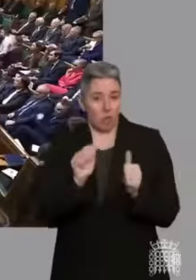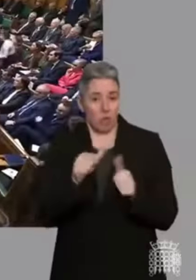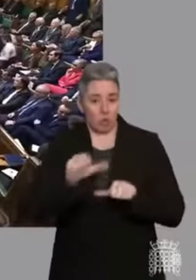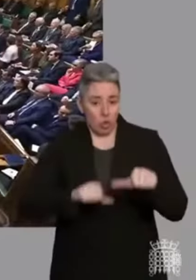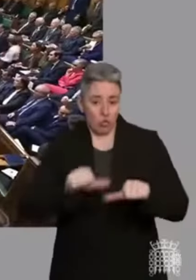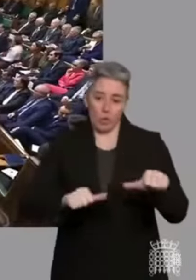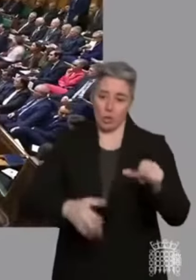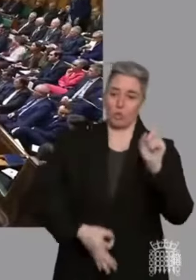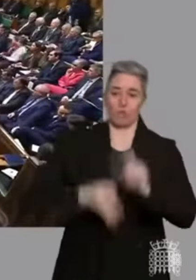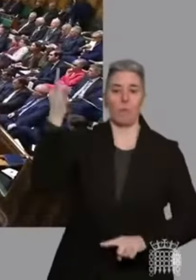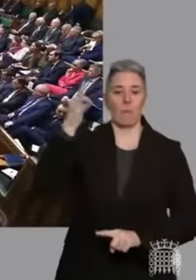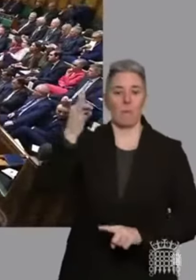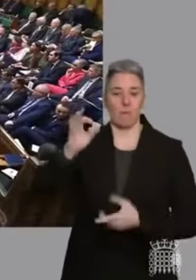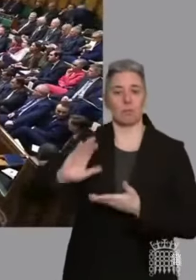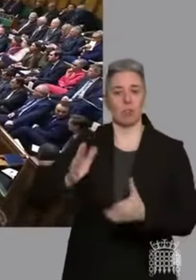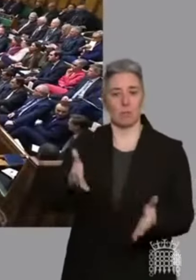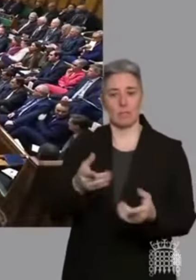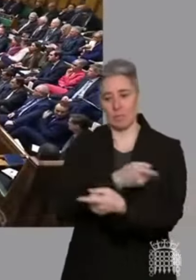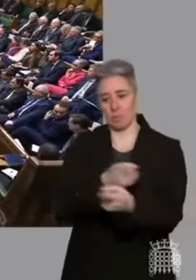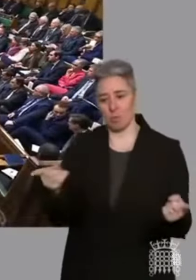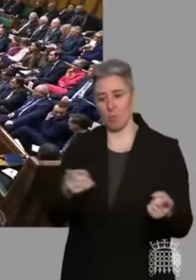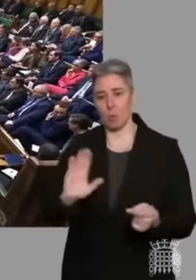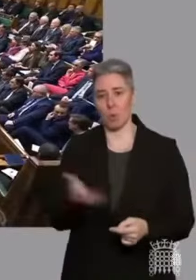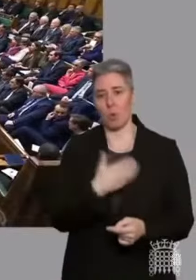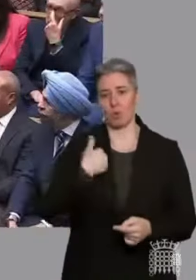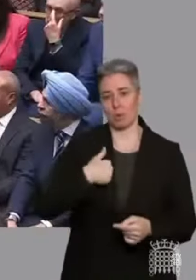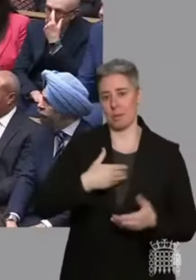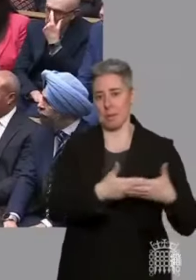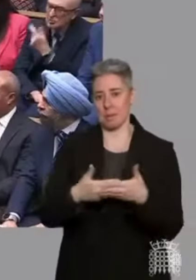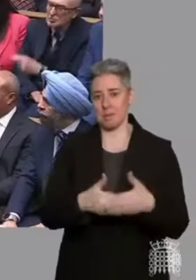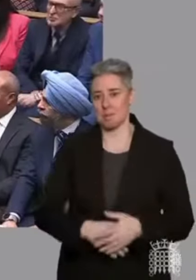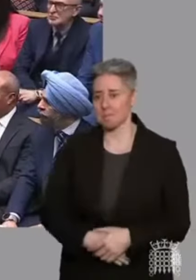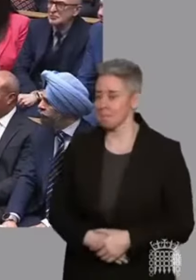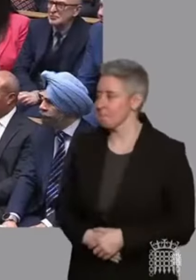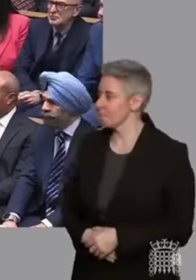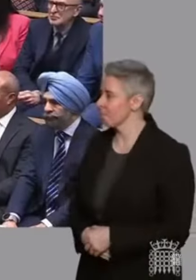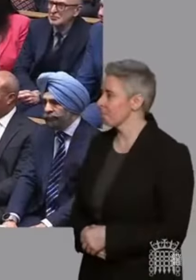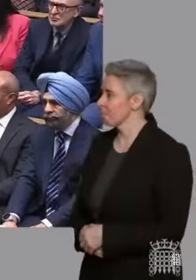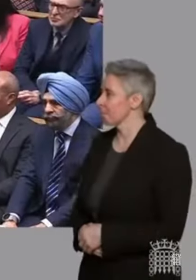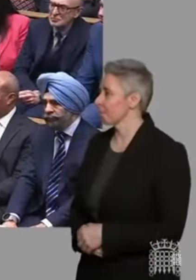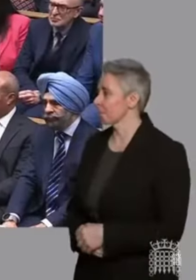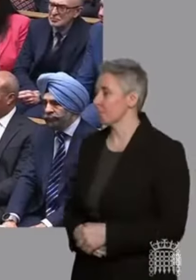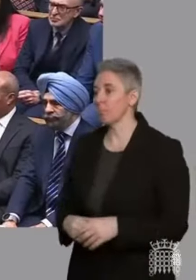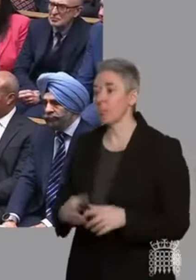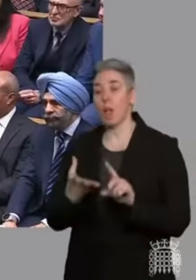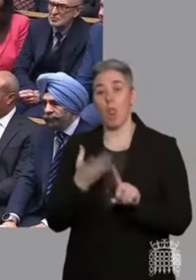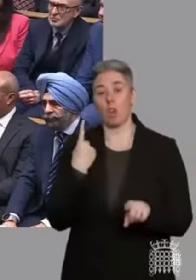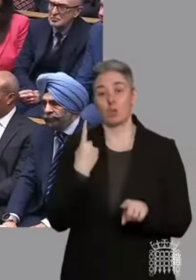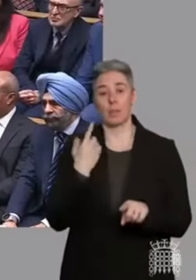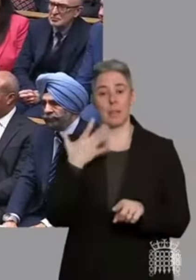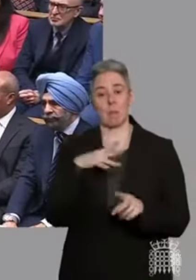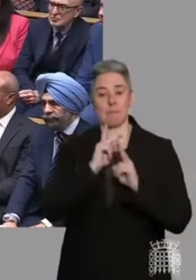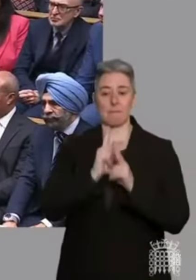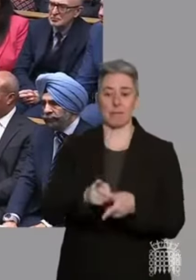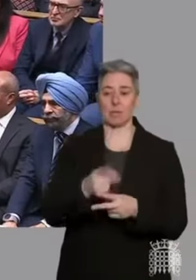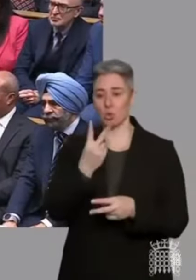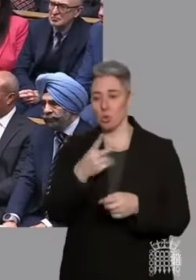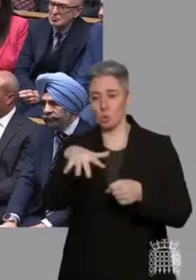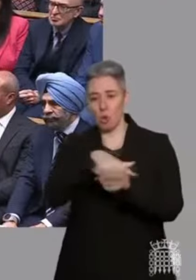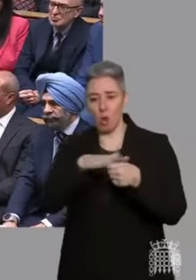Speaker, last week I had the opportunity to visit two of the local job centres that serve my constituency of Worsley and Eccles.